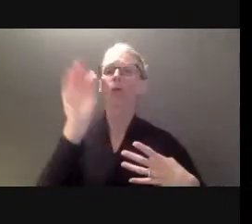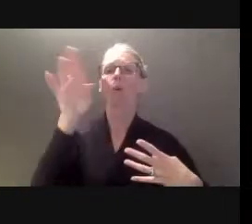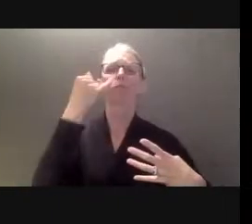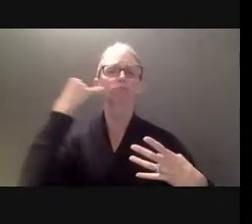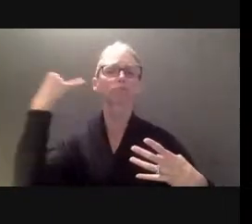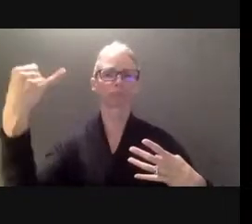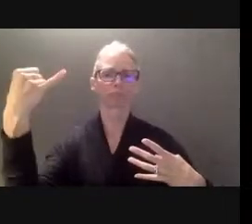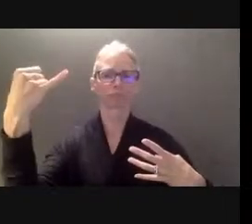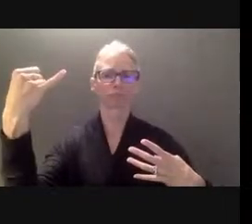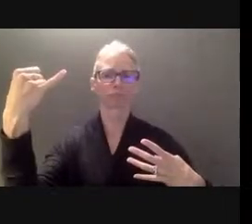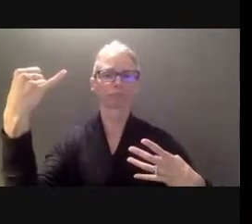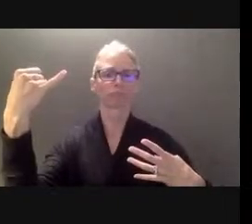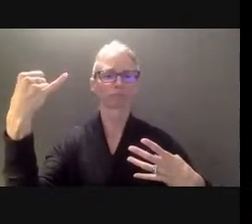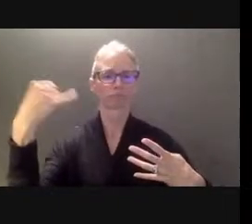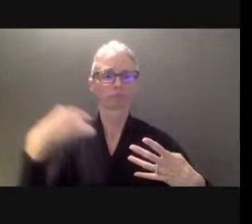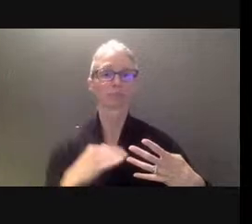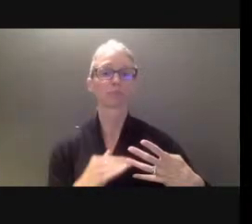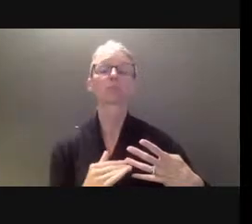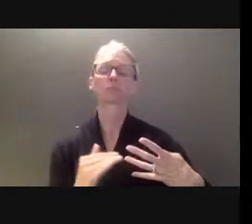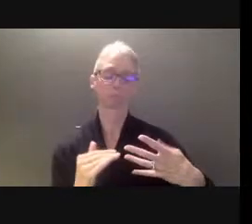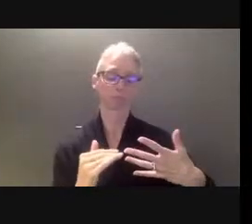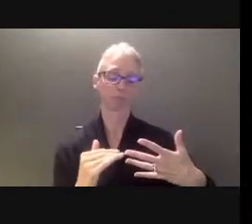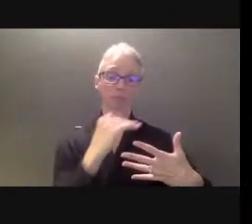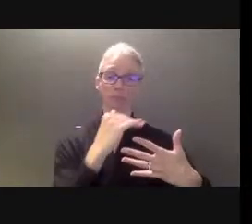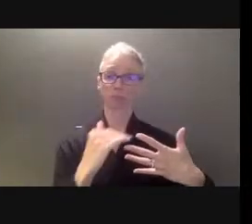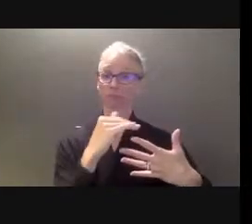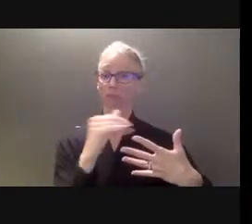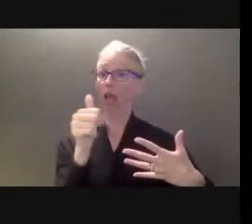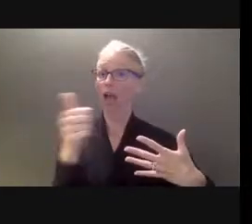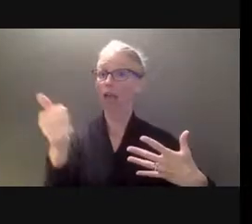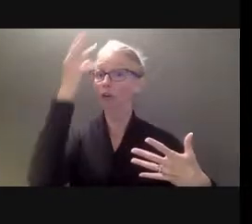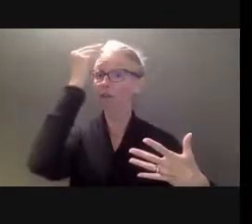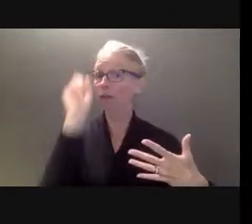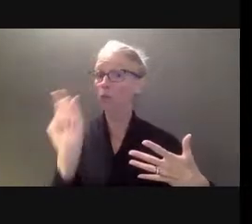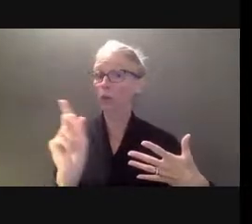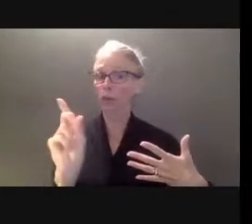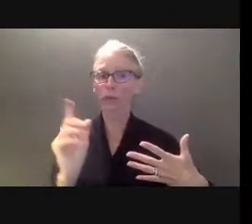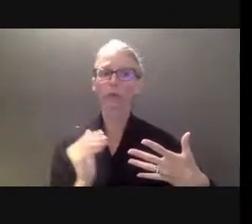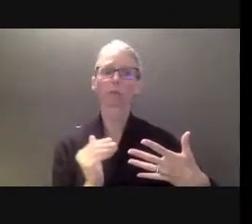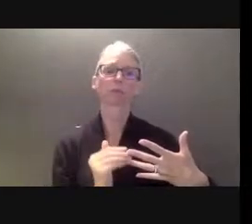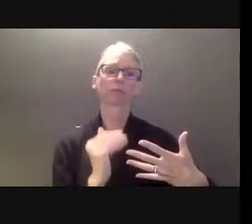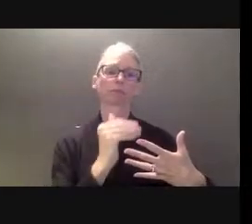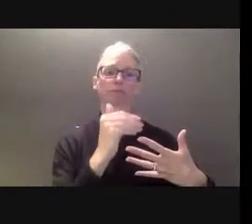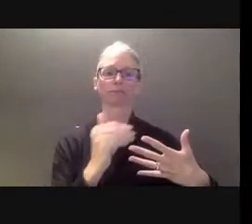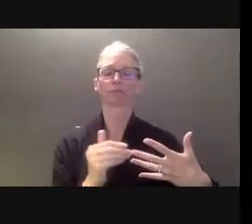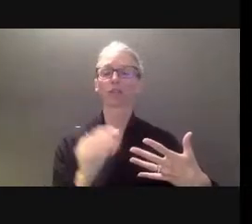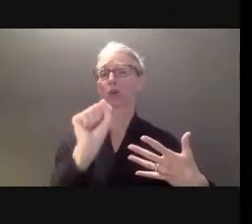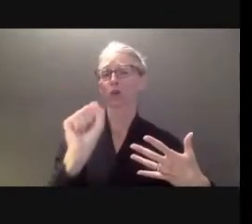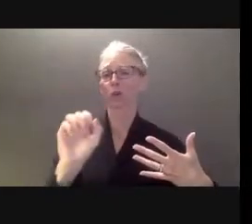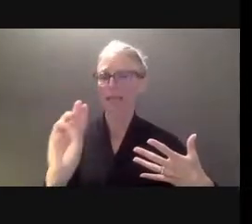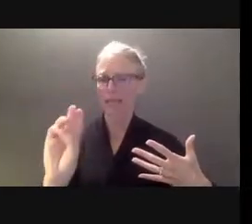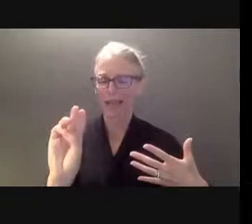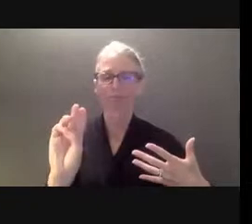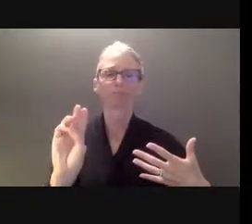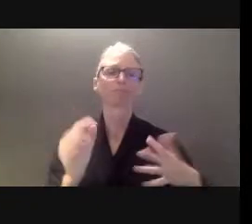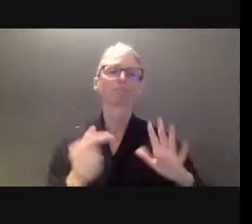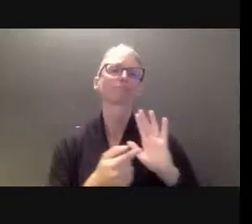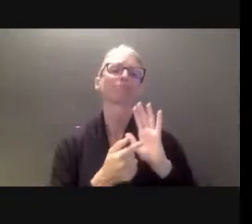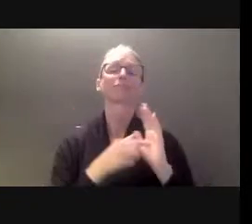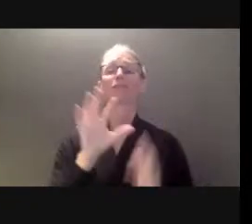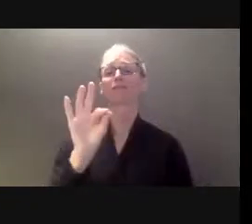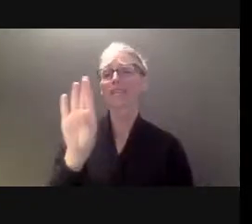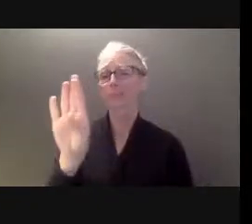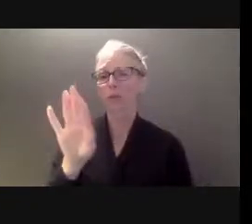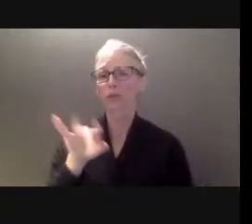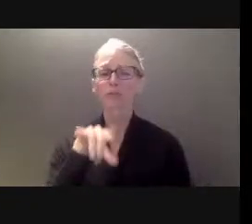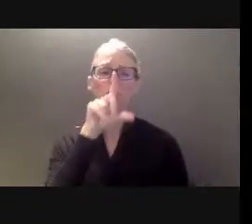information that assisted people with disabilities and their caregiver in planning their trip were using social media, so things like Facebook,